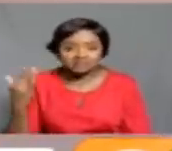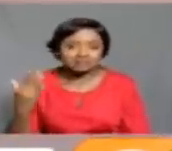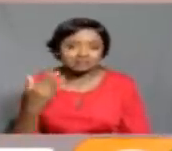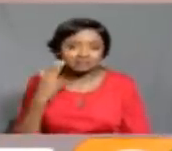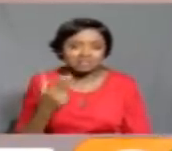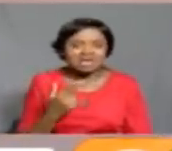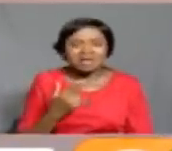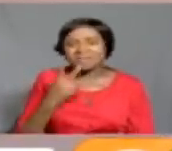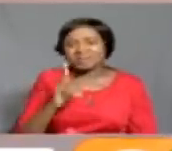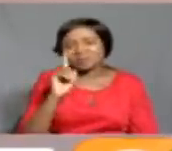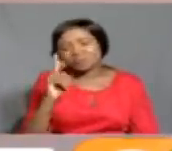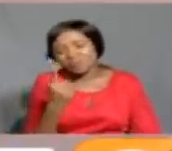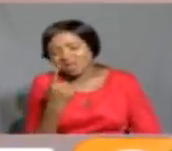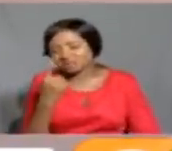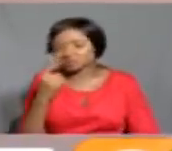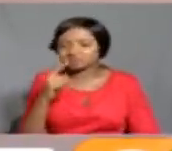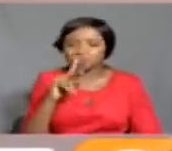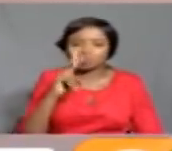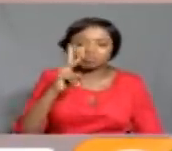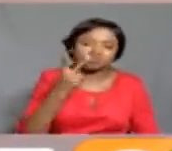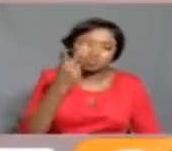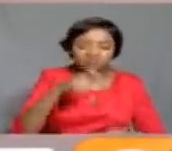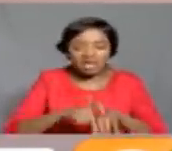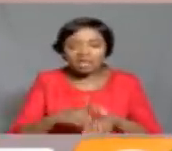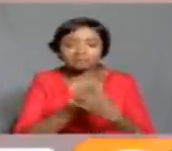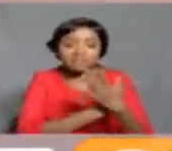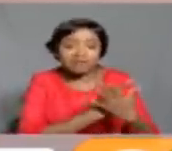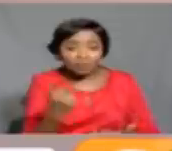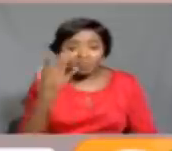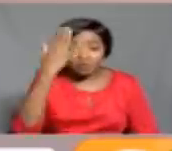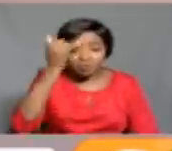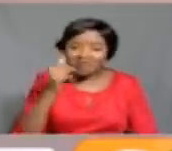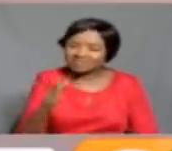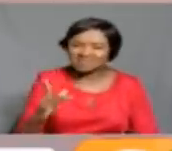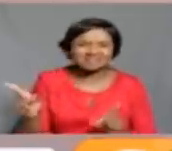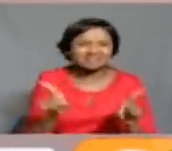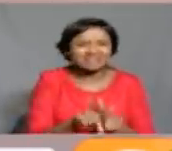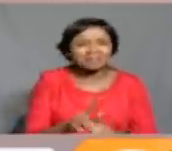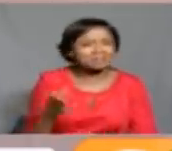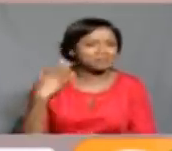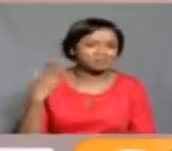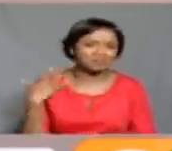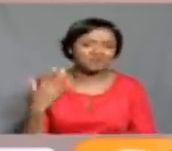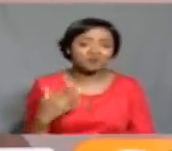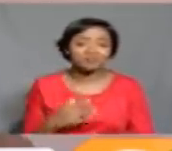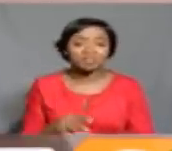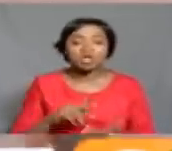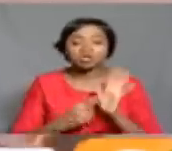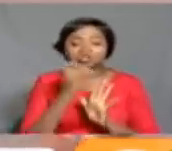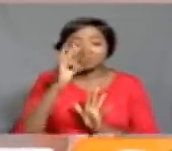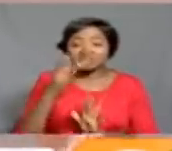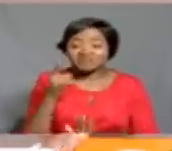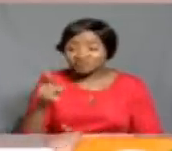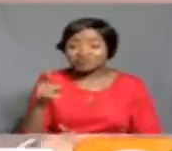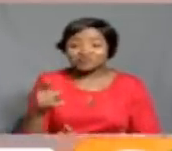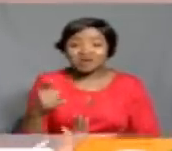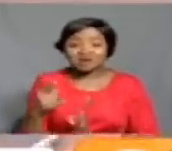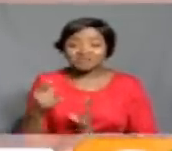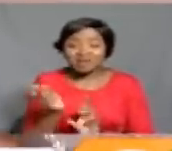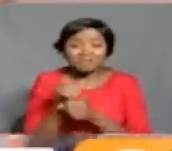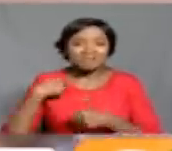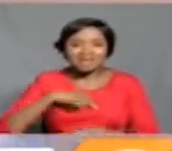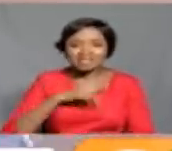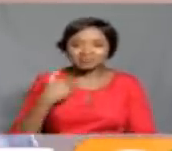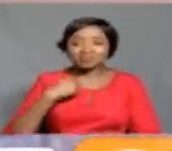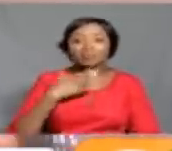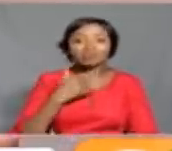once or twice in a week, whatever. Why? Because it's always been like that. So if you have accustomed us to this thing of